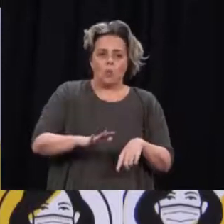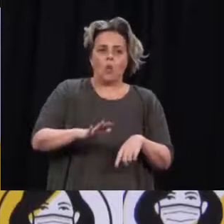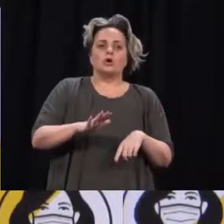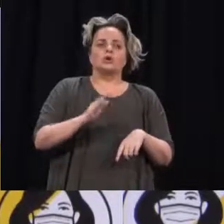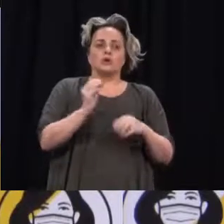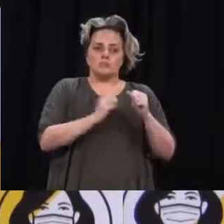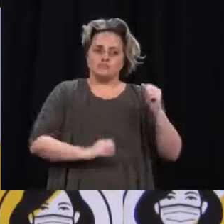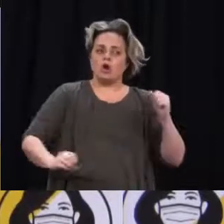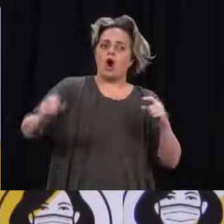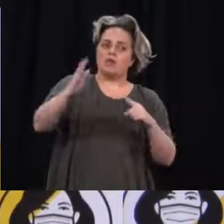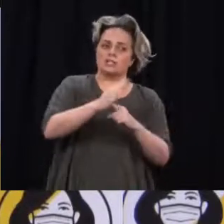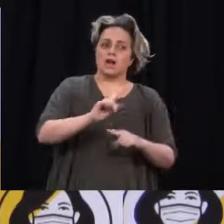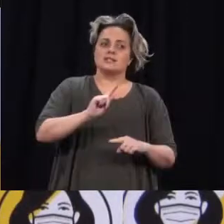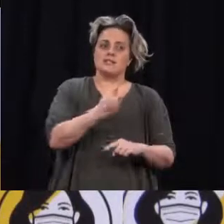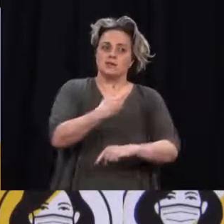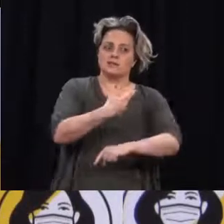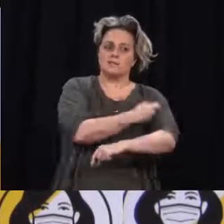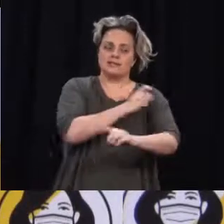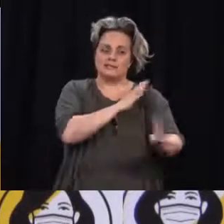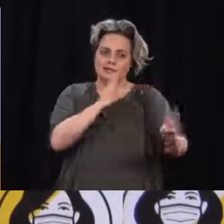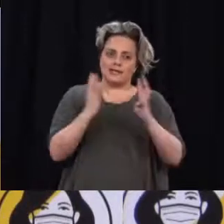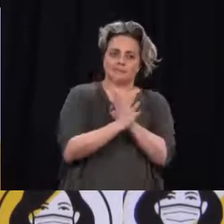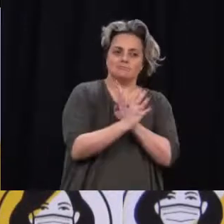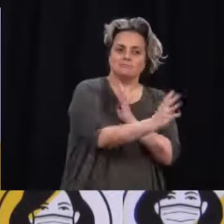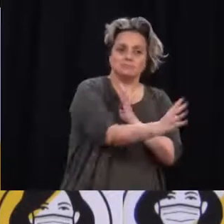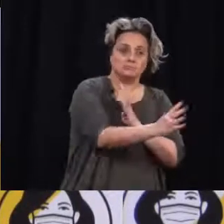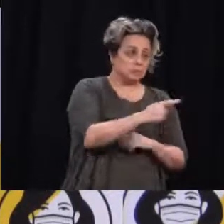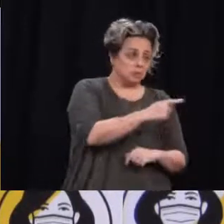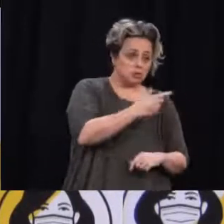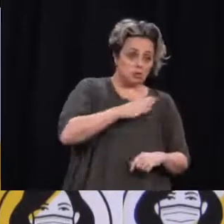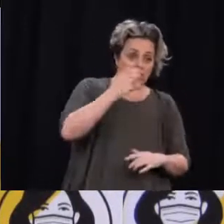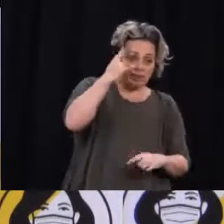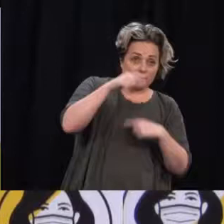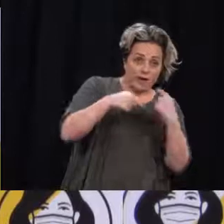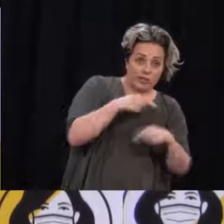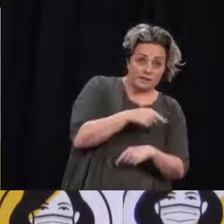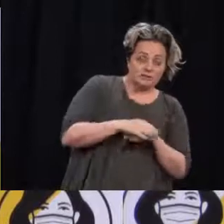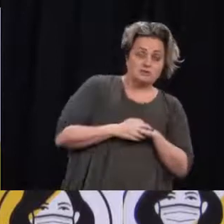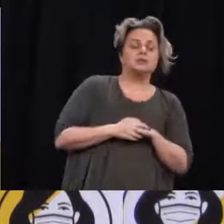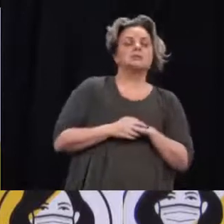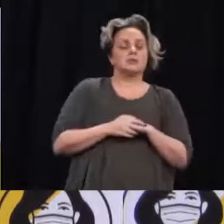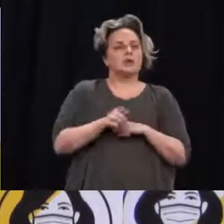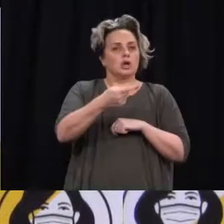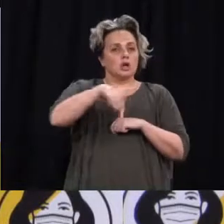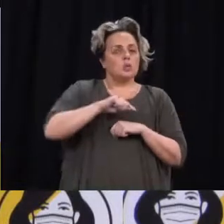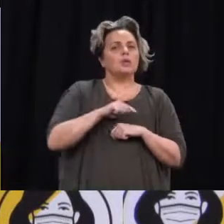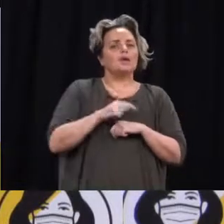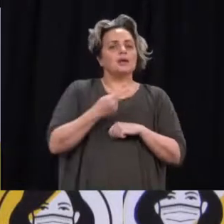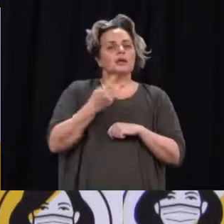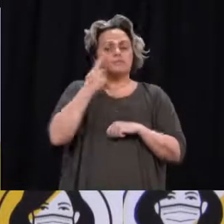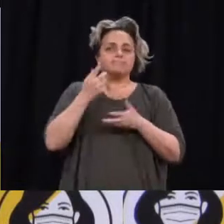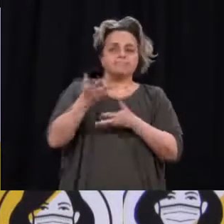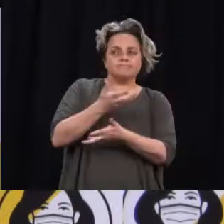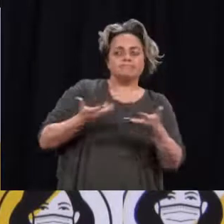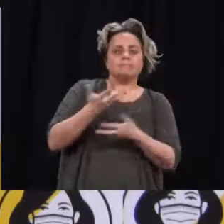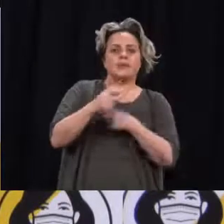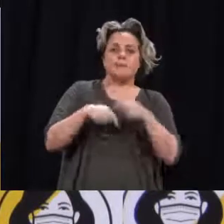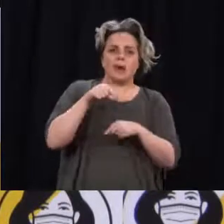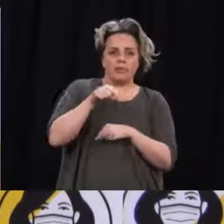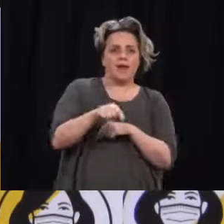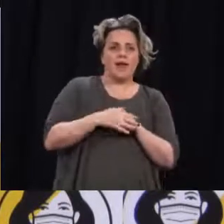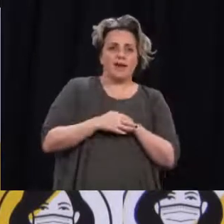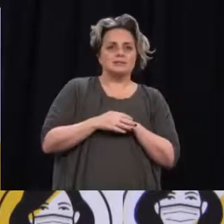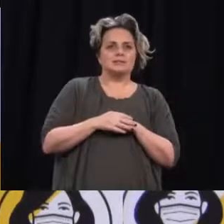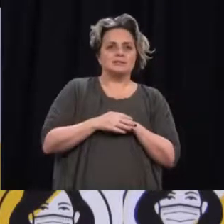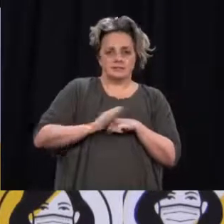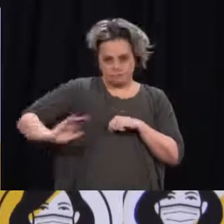first doses. Is that something that you'd look at? It's certainly something we have already had a bit of a look at, and in fact one of the